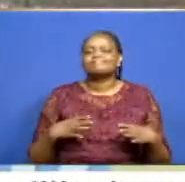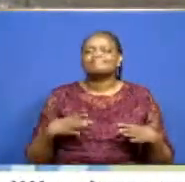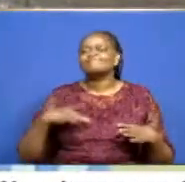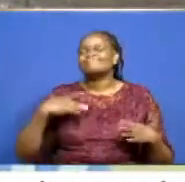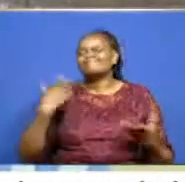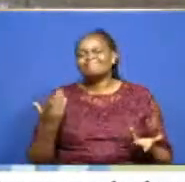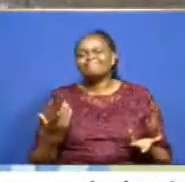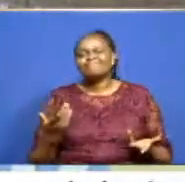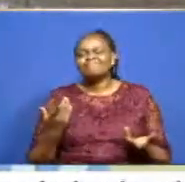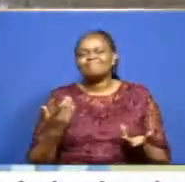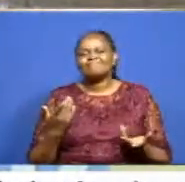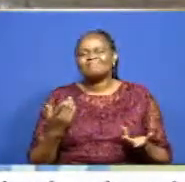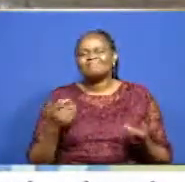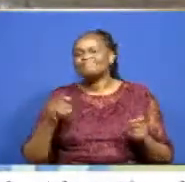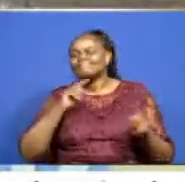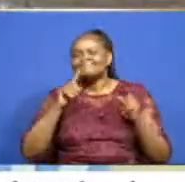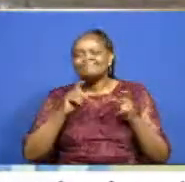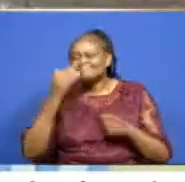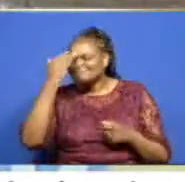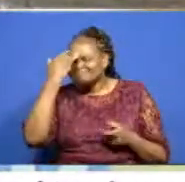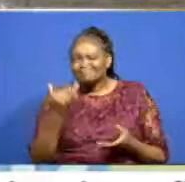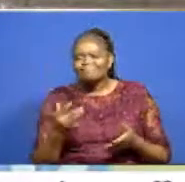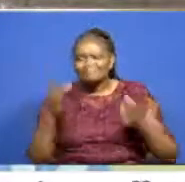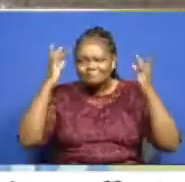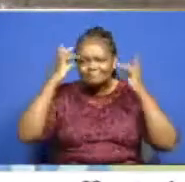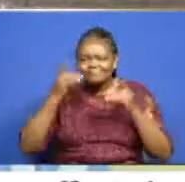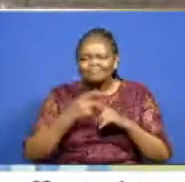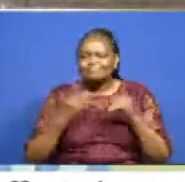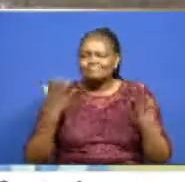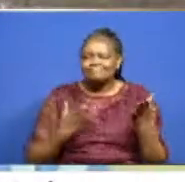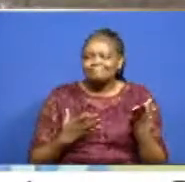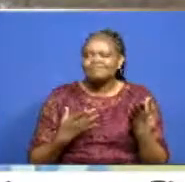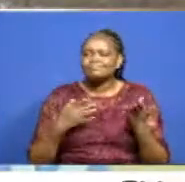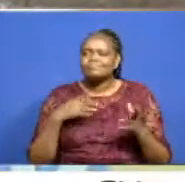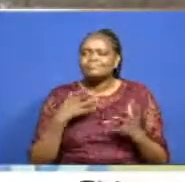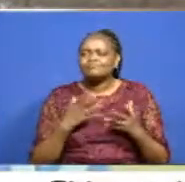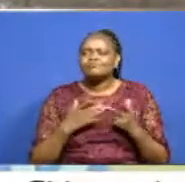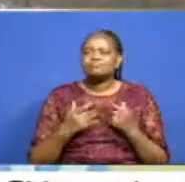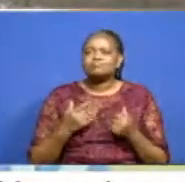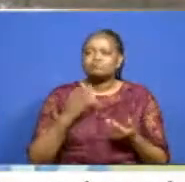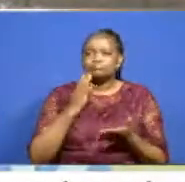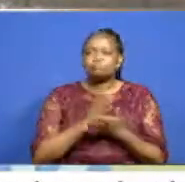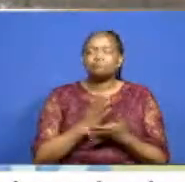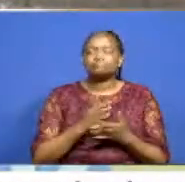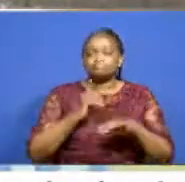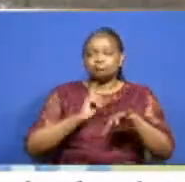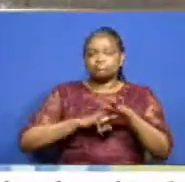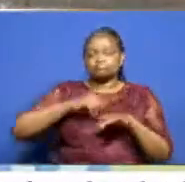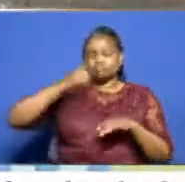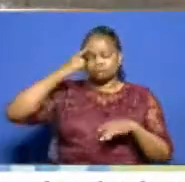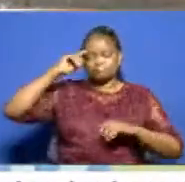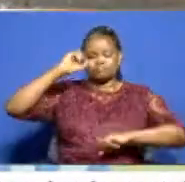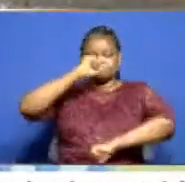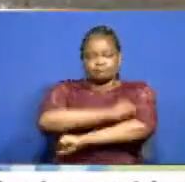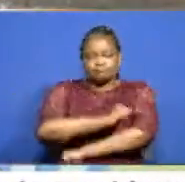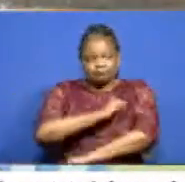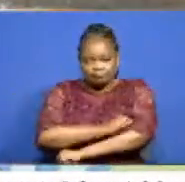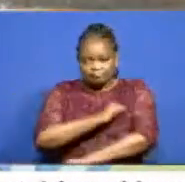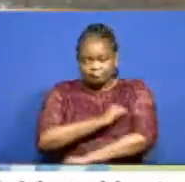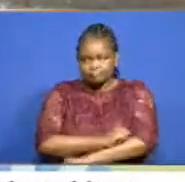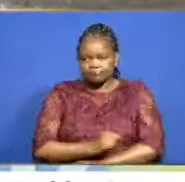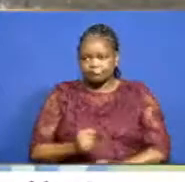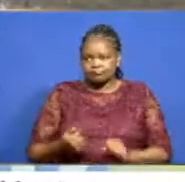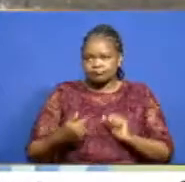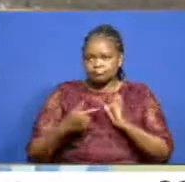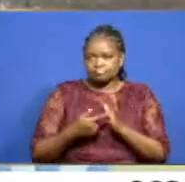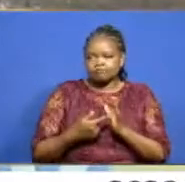have inspired this decision. And this question I'd like you to address, Akello. If you look at the setup of our learning institutions, let's just talk about when it